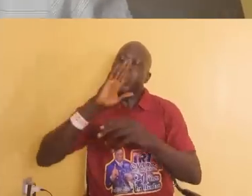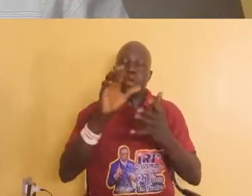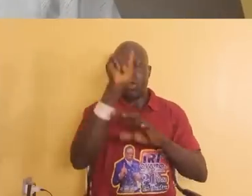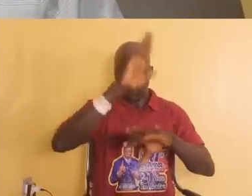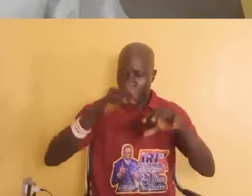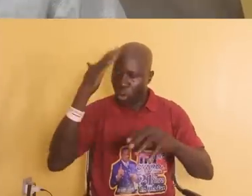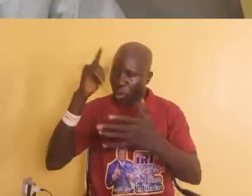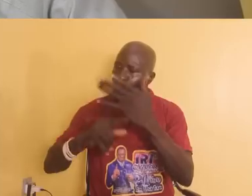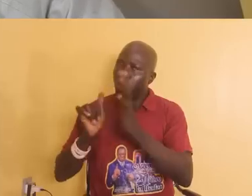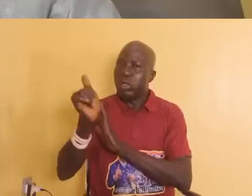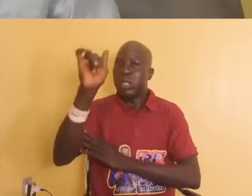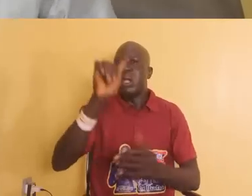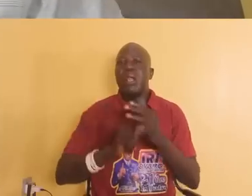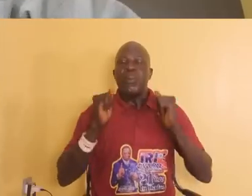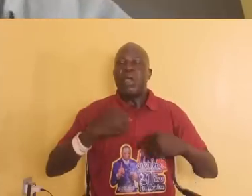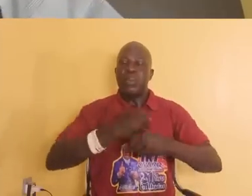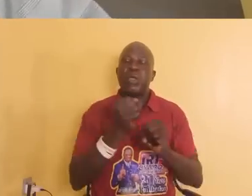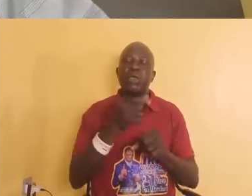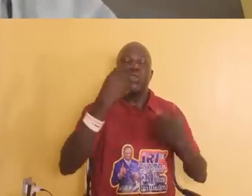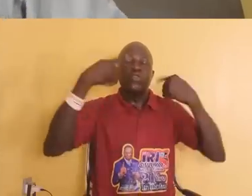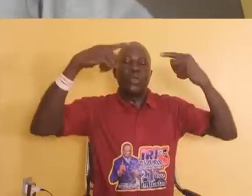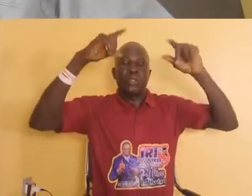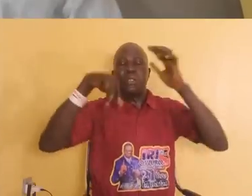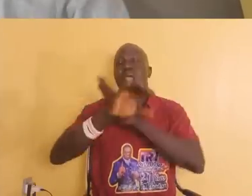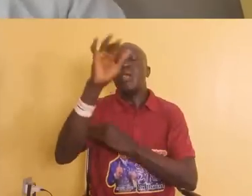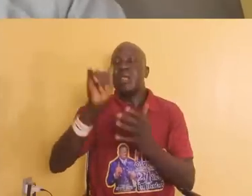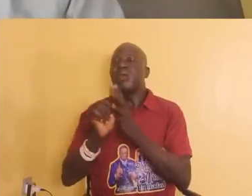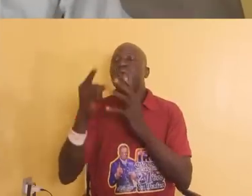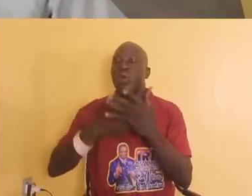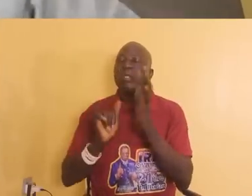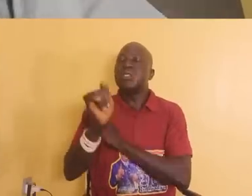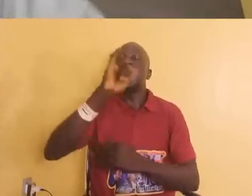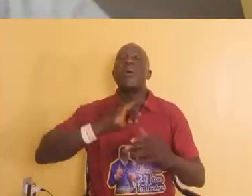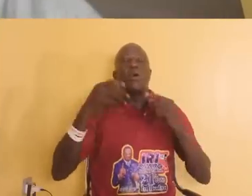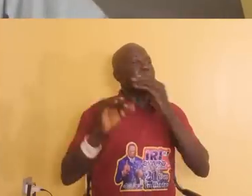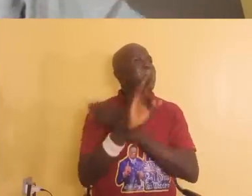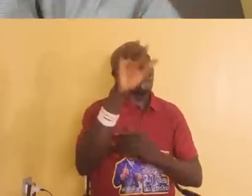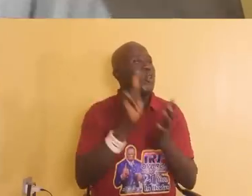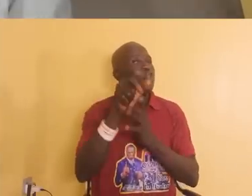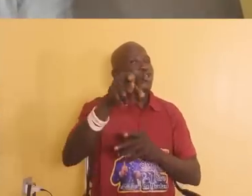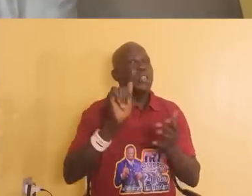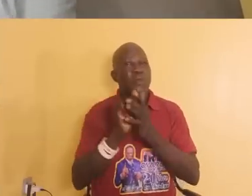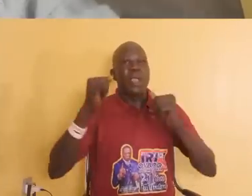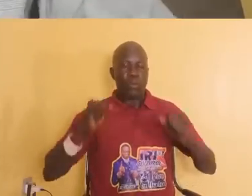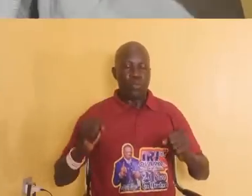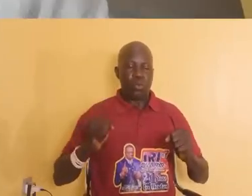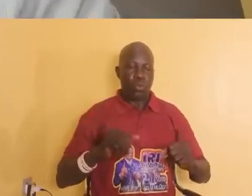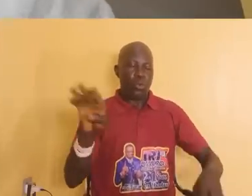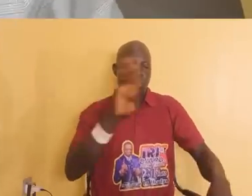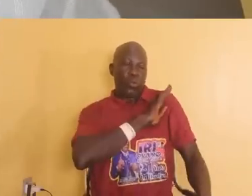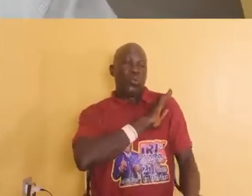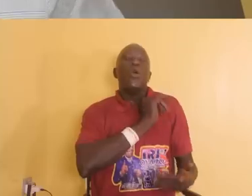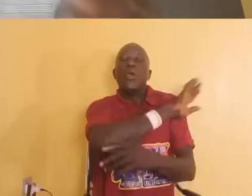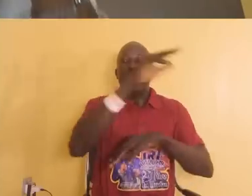what they call power? Oh, power make one to succeed. Oh, once you have power of God, oh, God, you yourself will be bold.